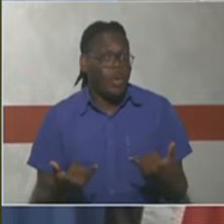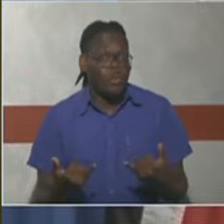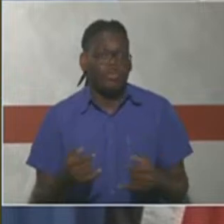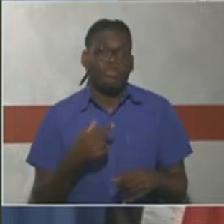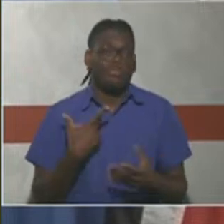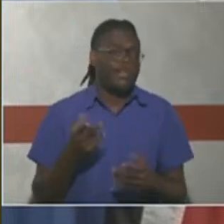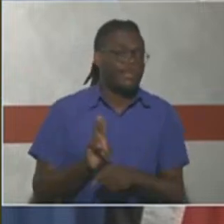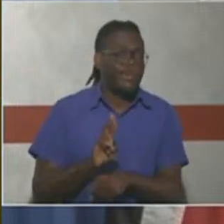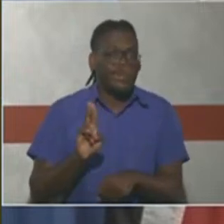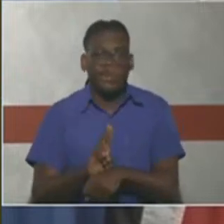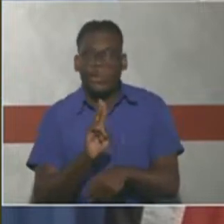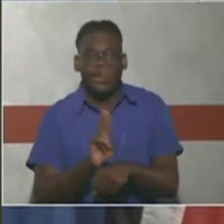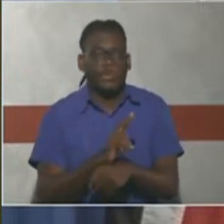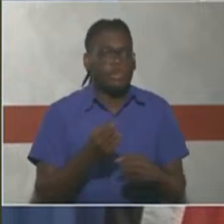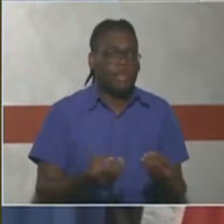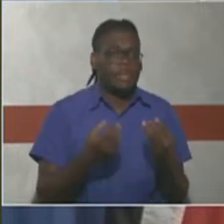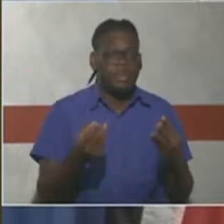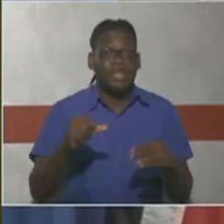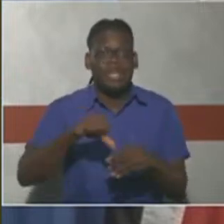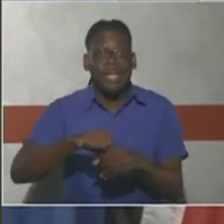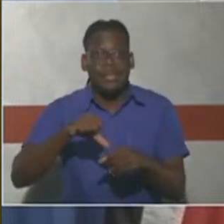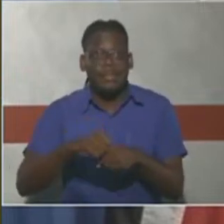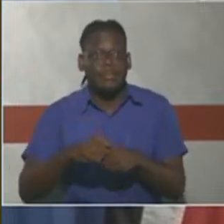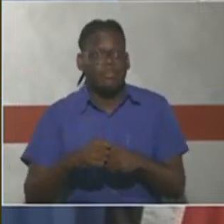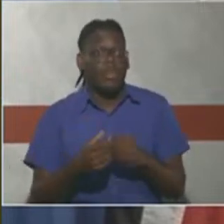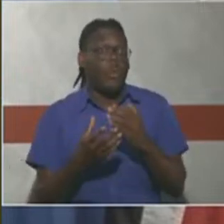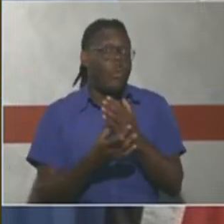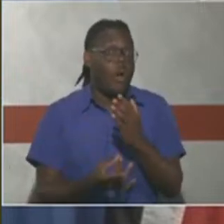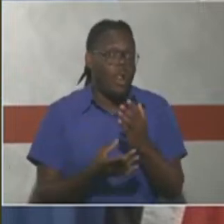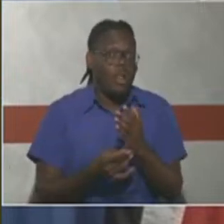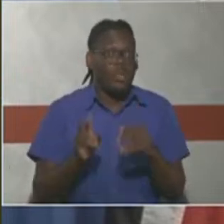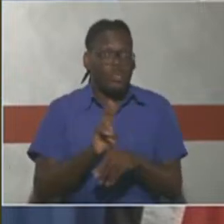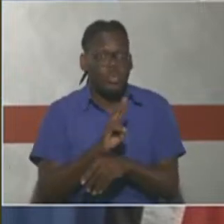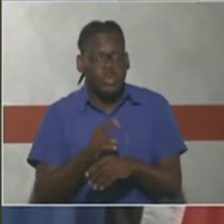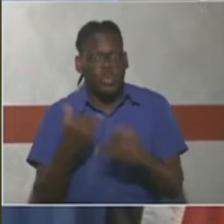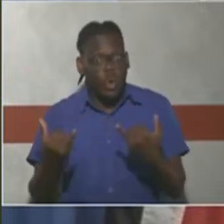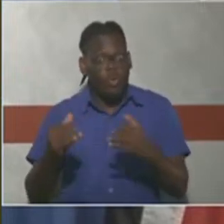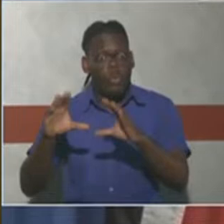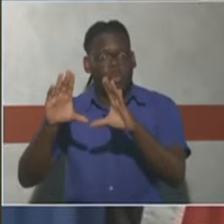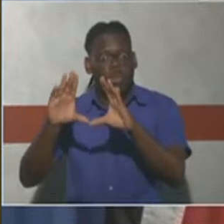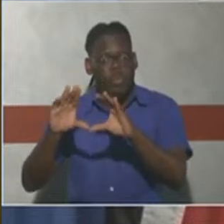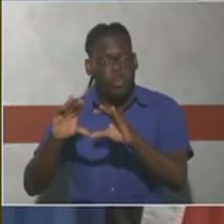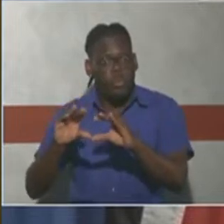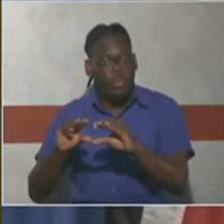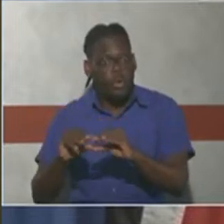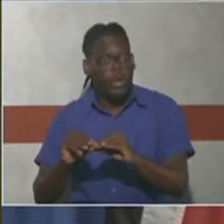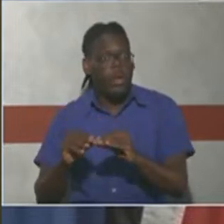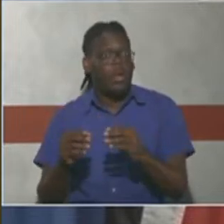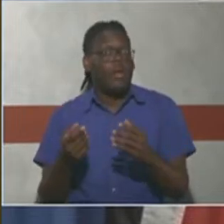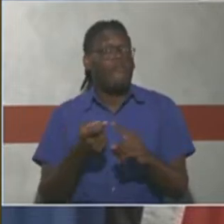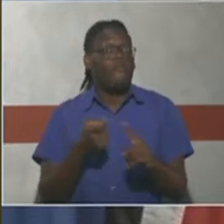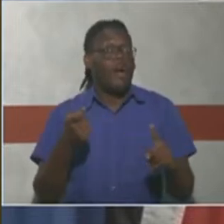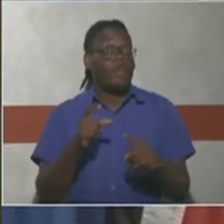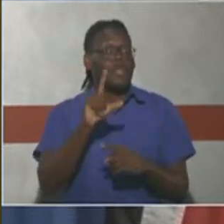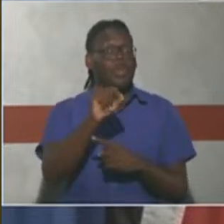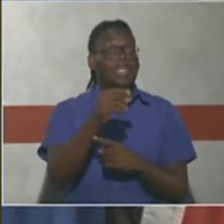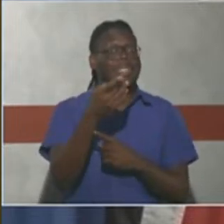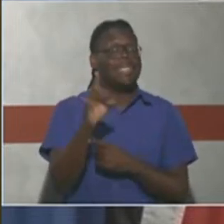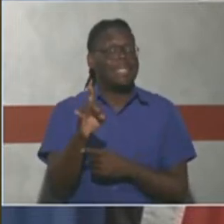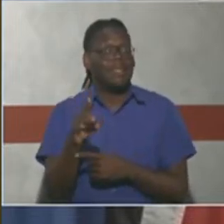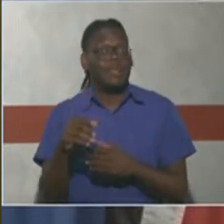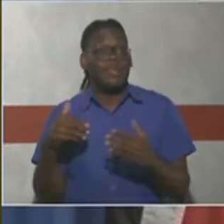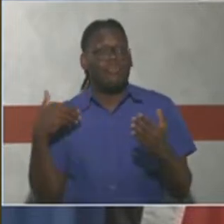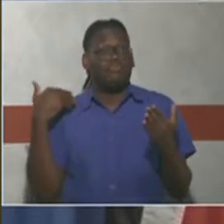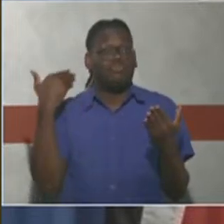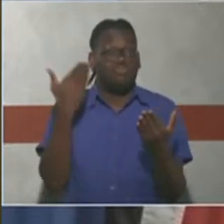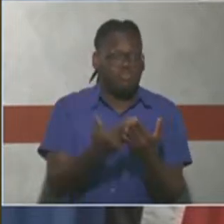did experience between 2014 and 2017, we did experience gas curtailment,